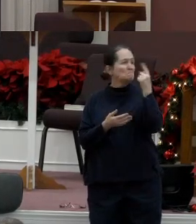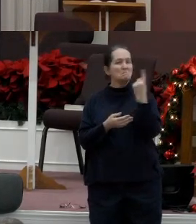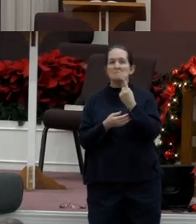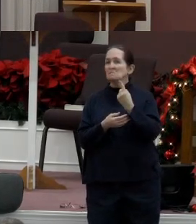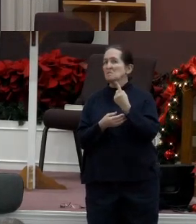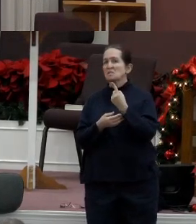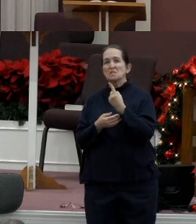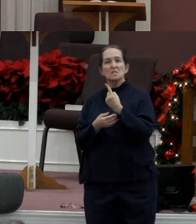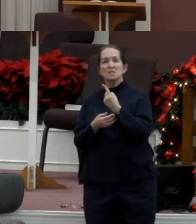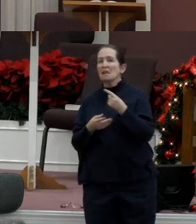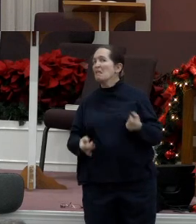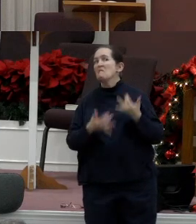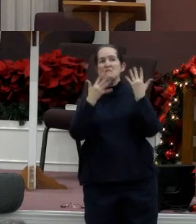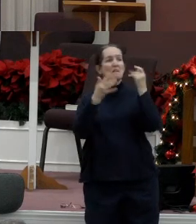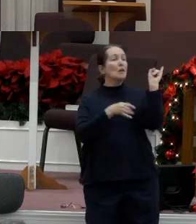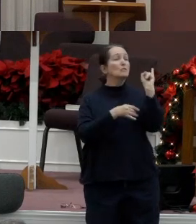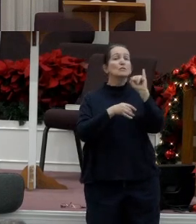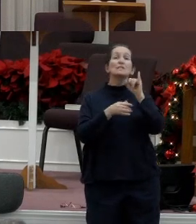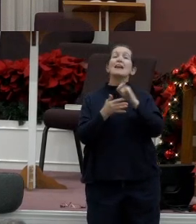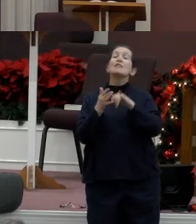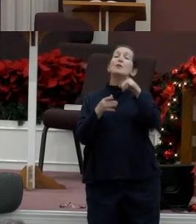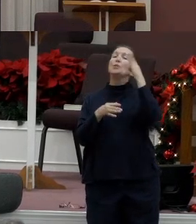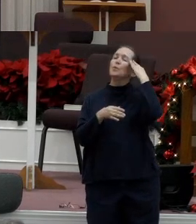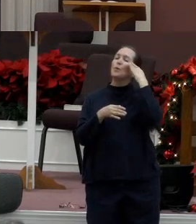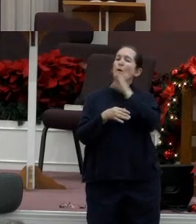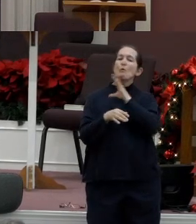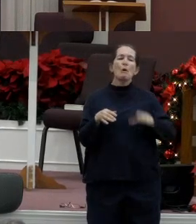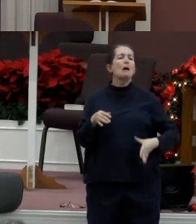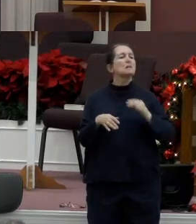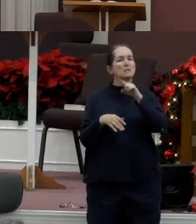fire insurance, folks, that you know Christ and you're okay.